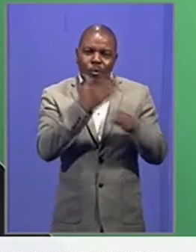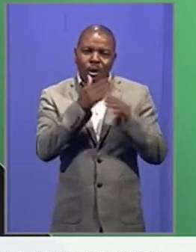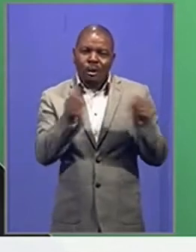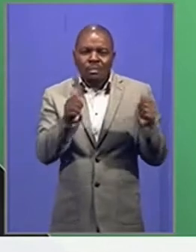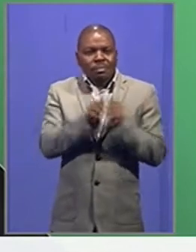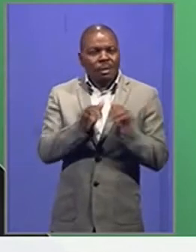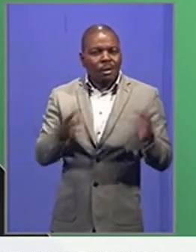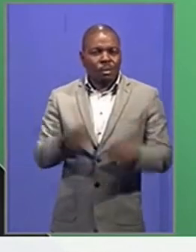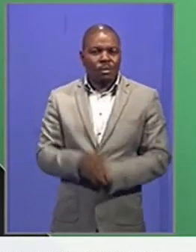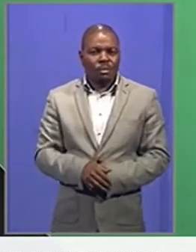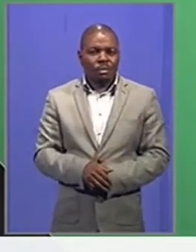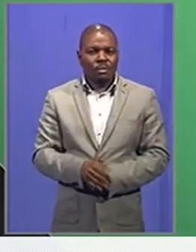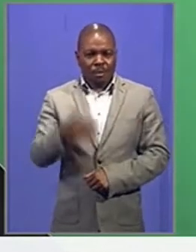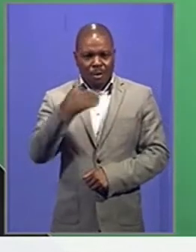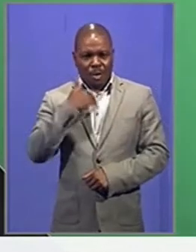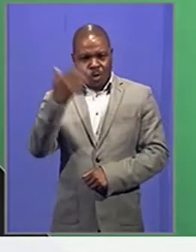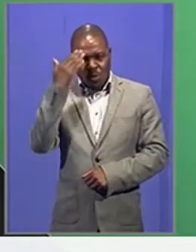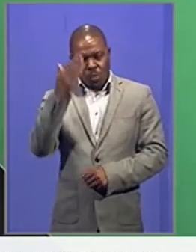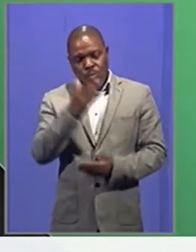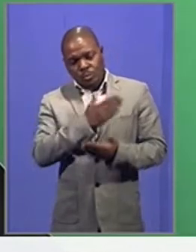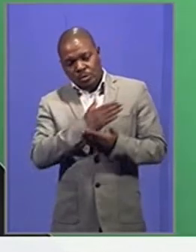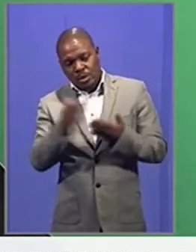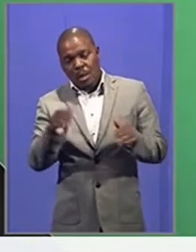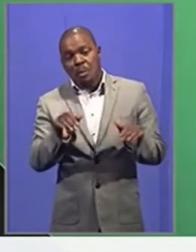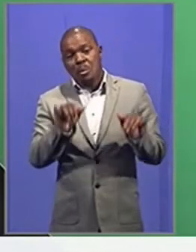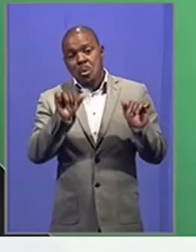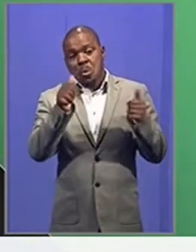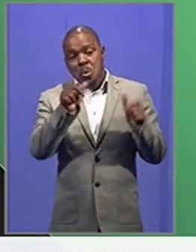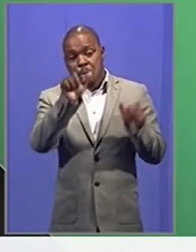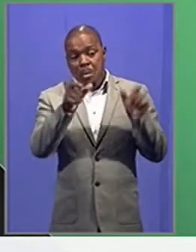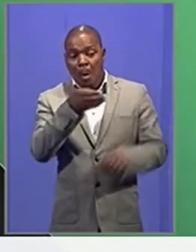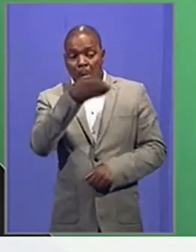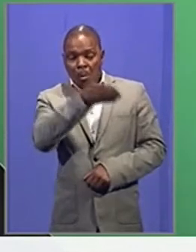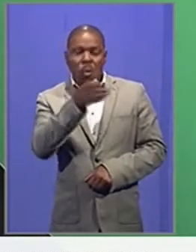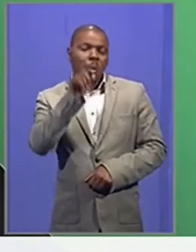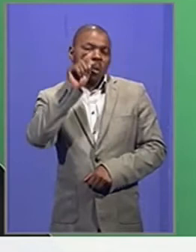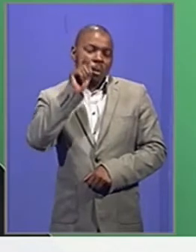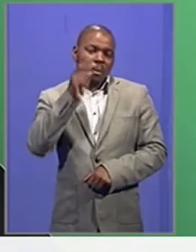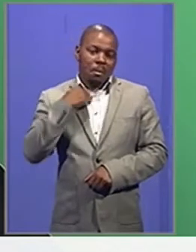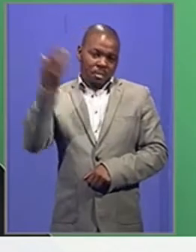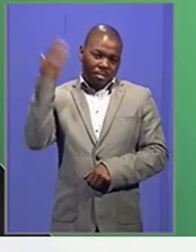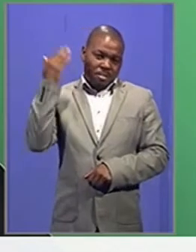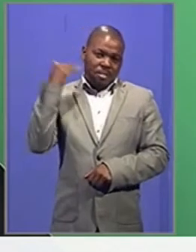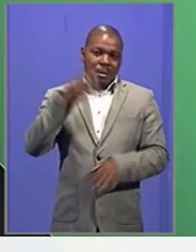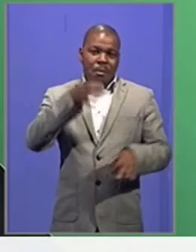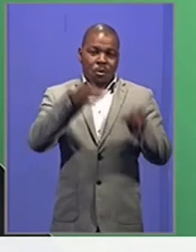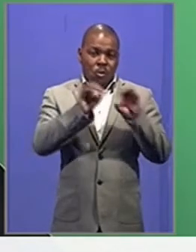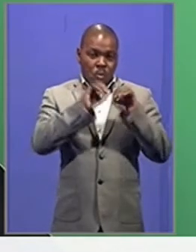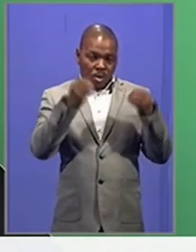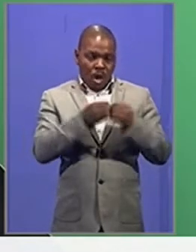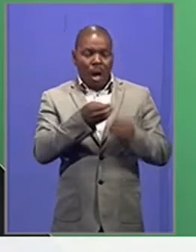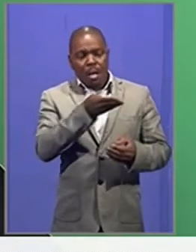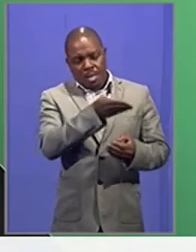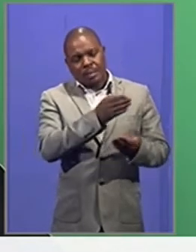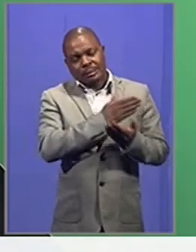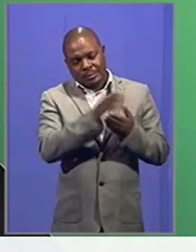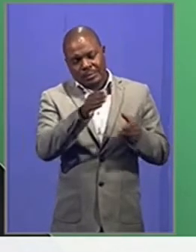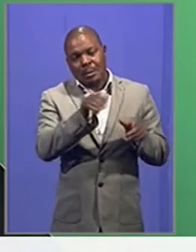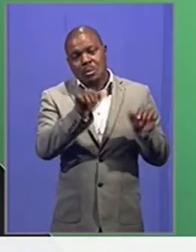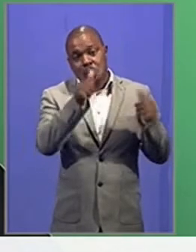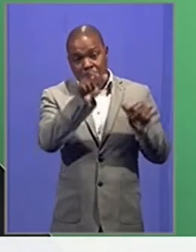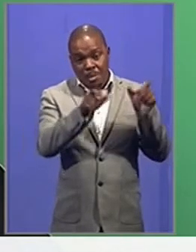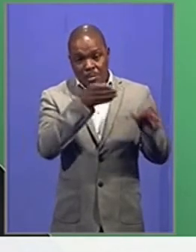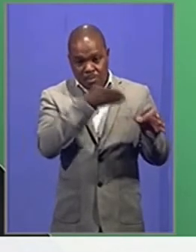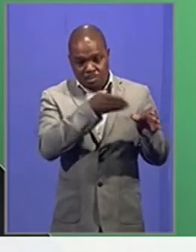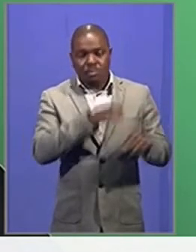So I know that there are good people in my previous political organization that are